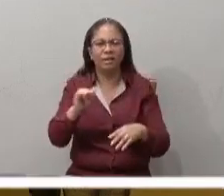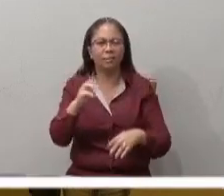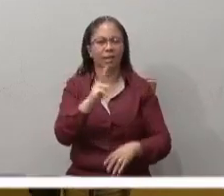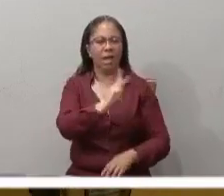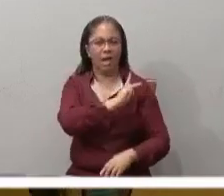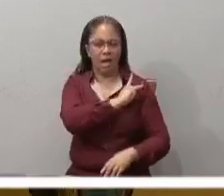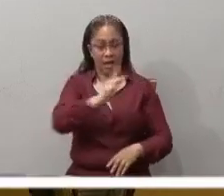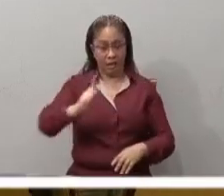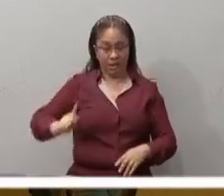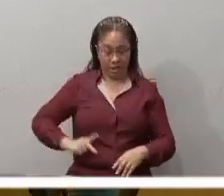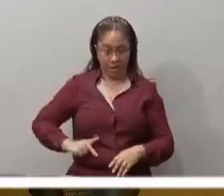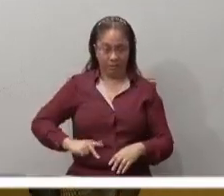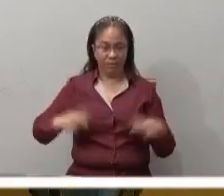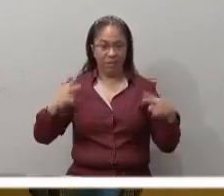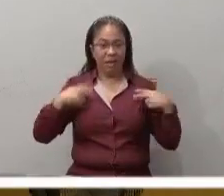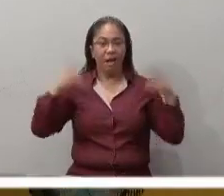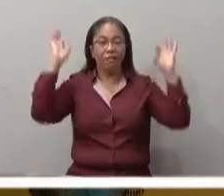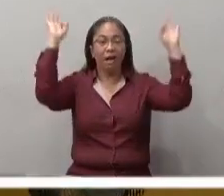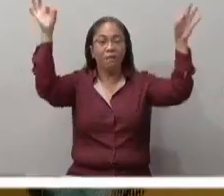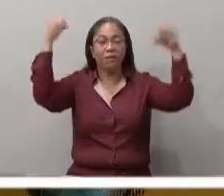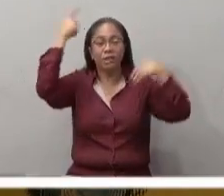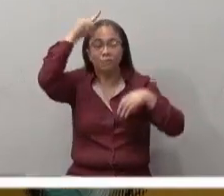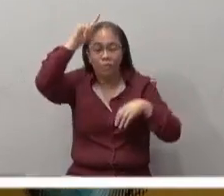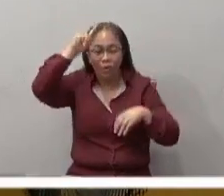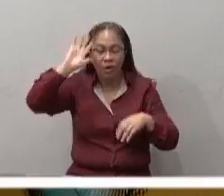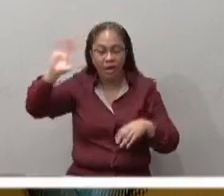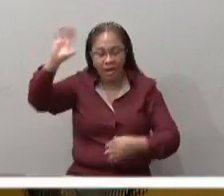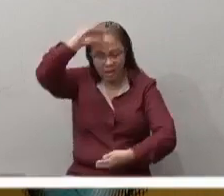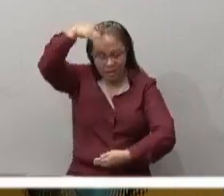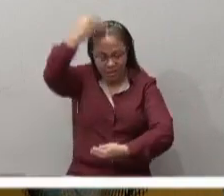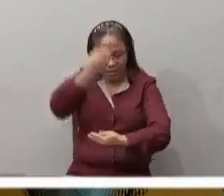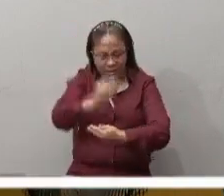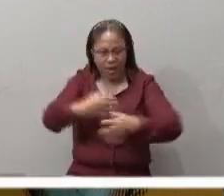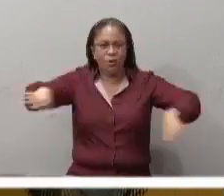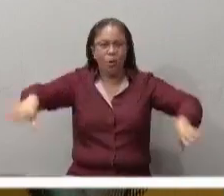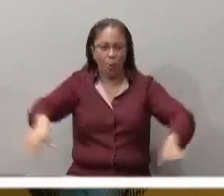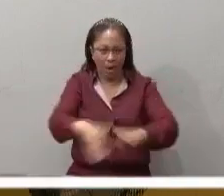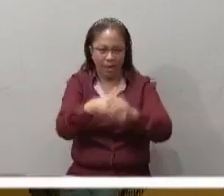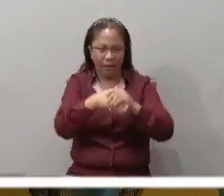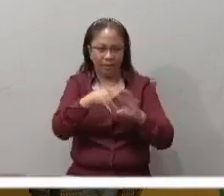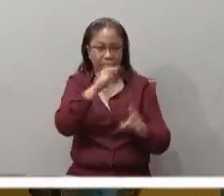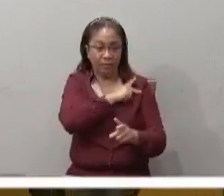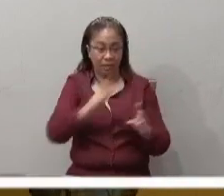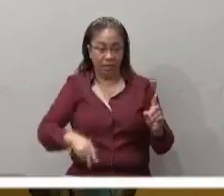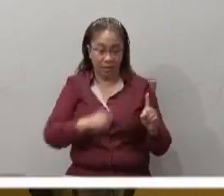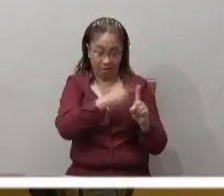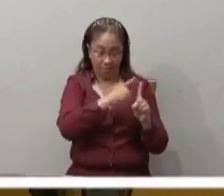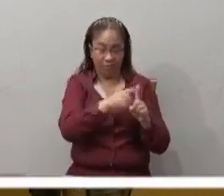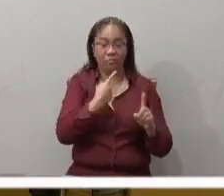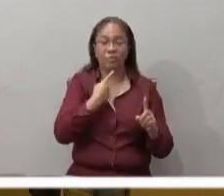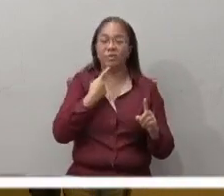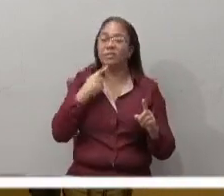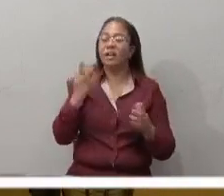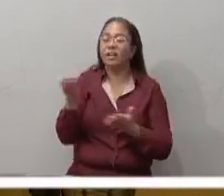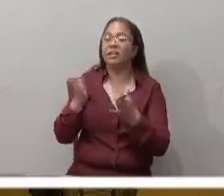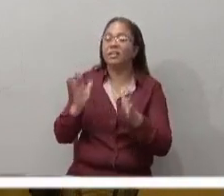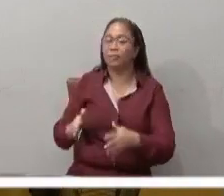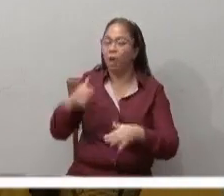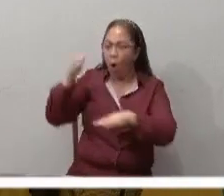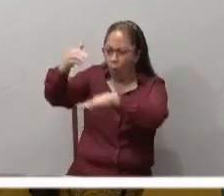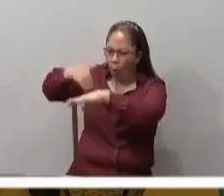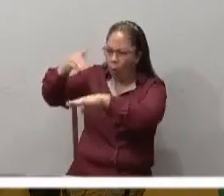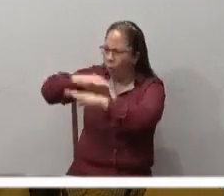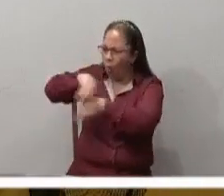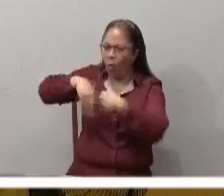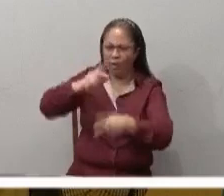king who gave a feast for his son's wedding. He sent his servants to call those who had been